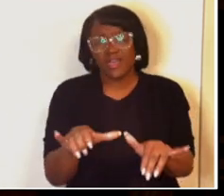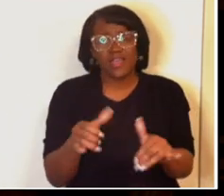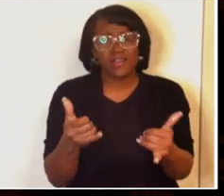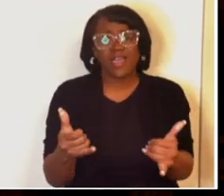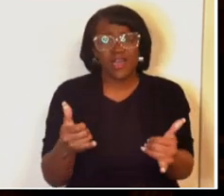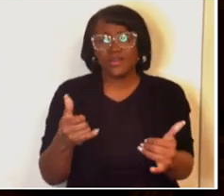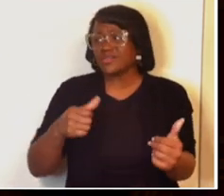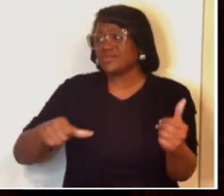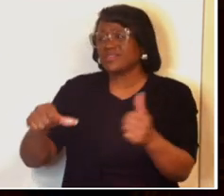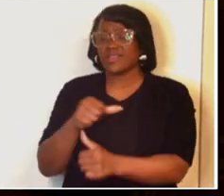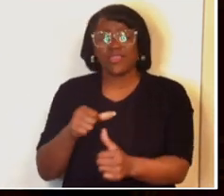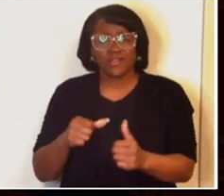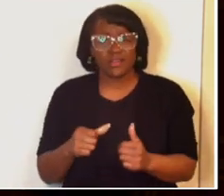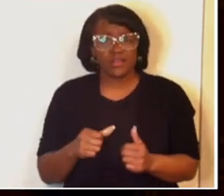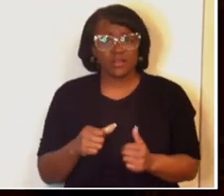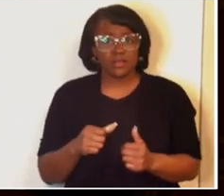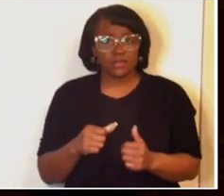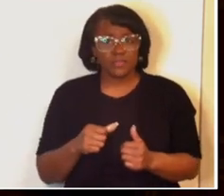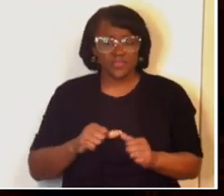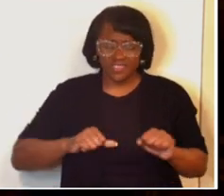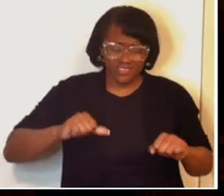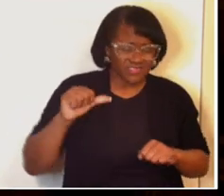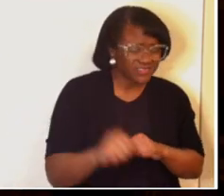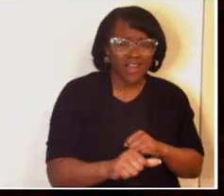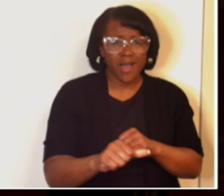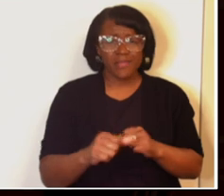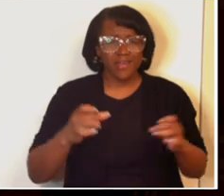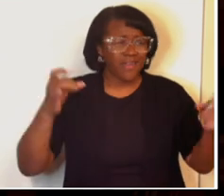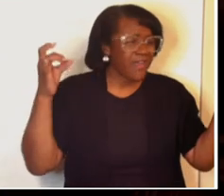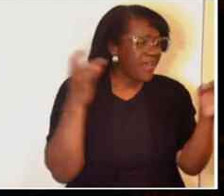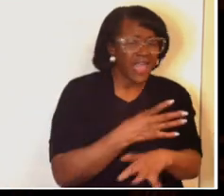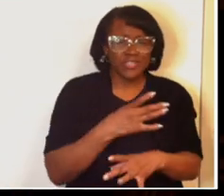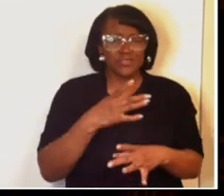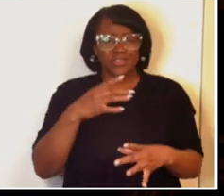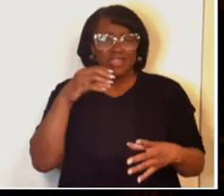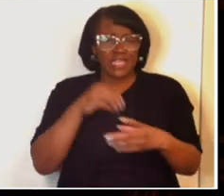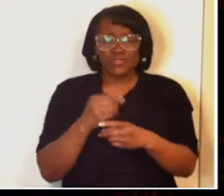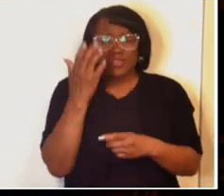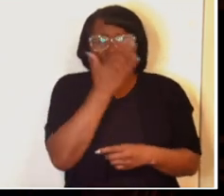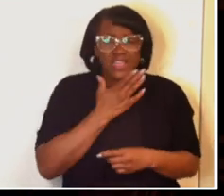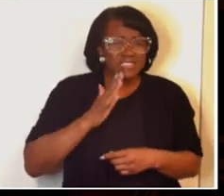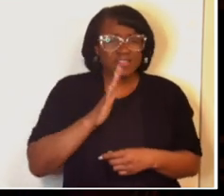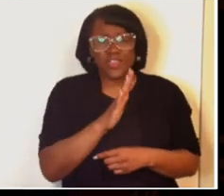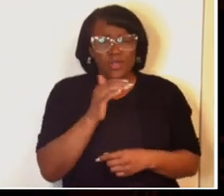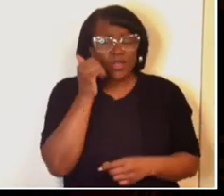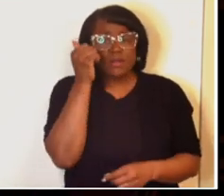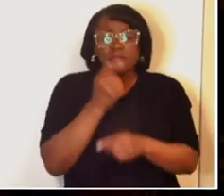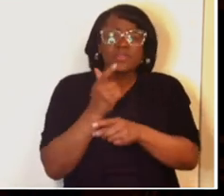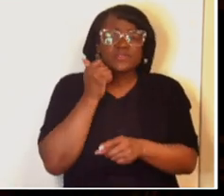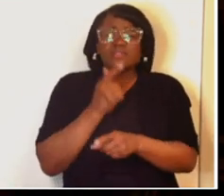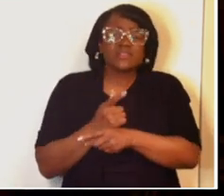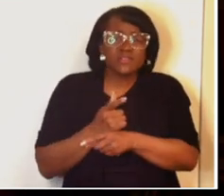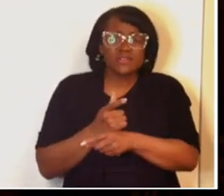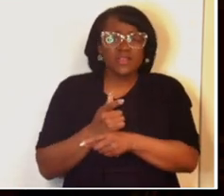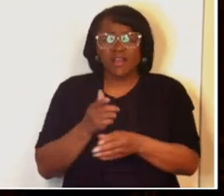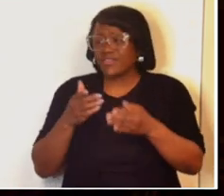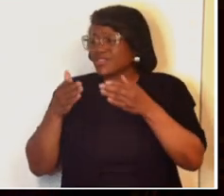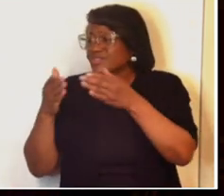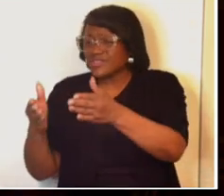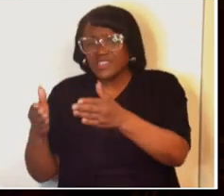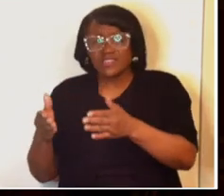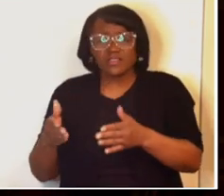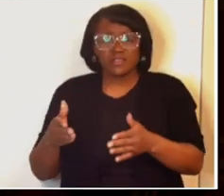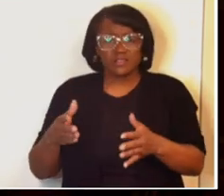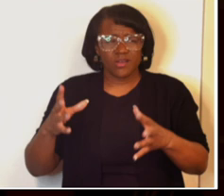stomp hatred into the faces of their brothers and sisters on street corners owned by gangs, engulfed